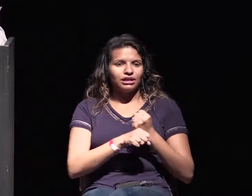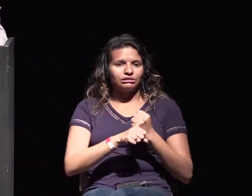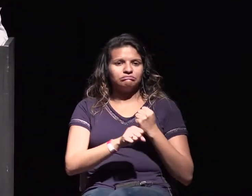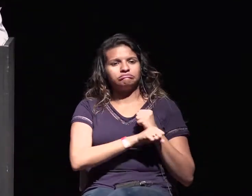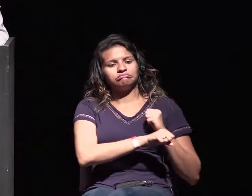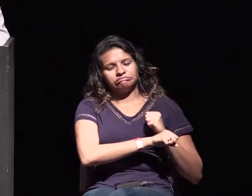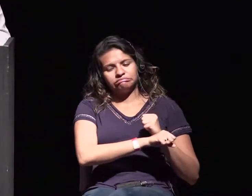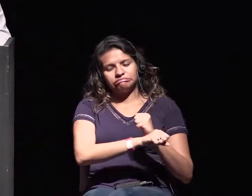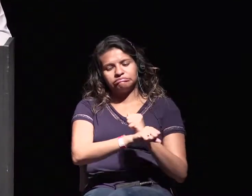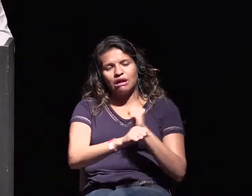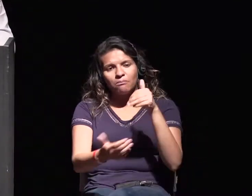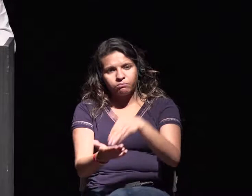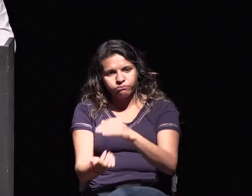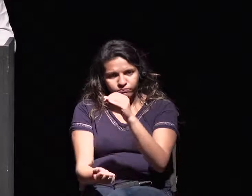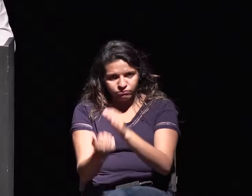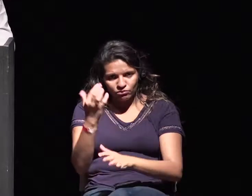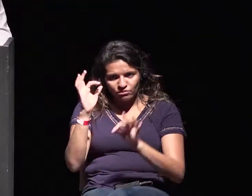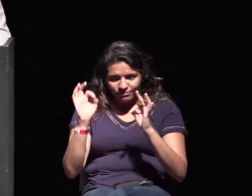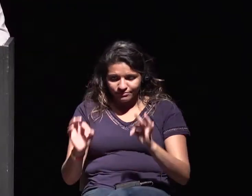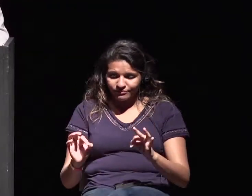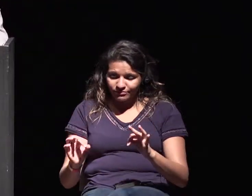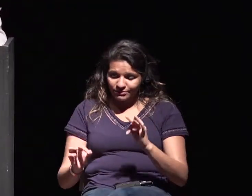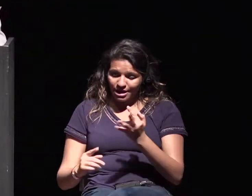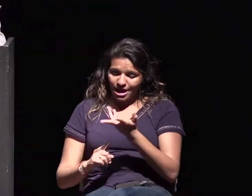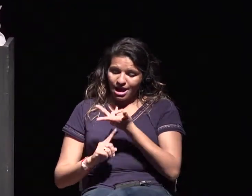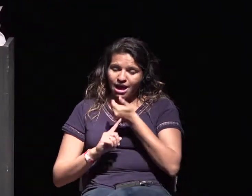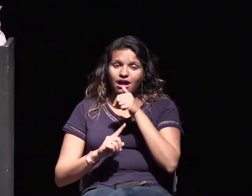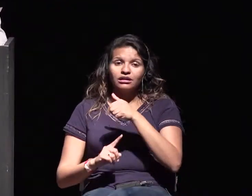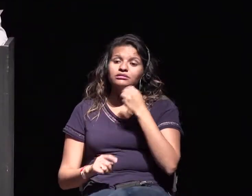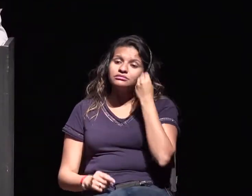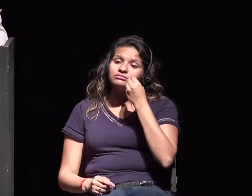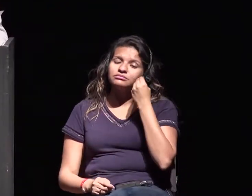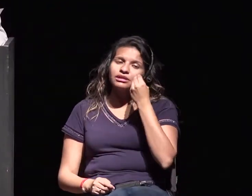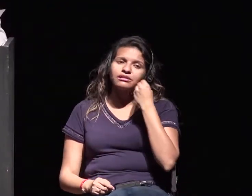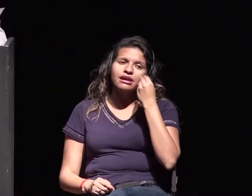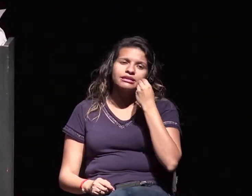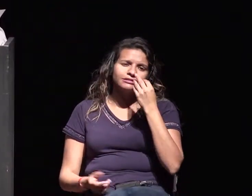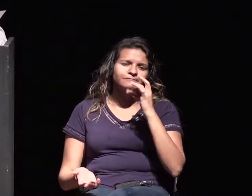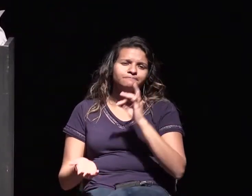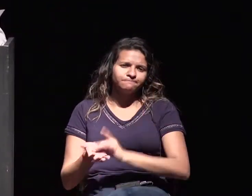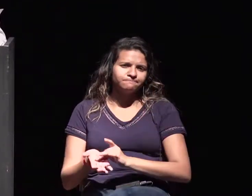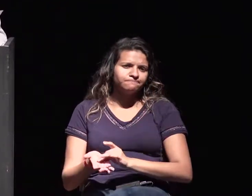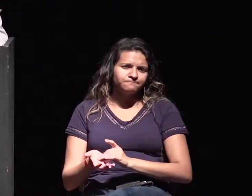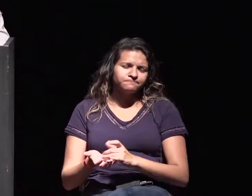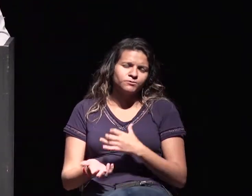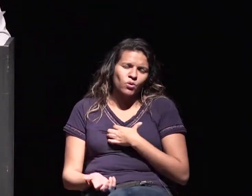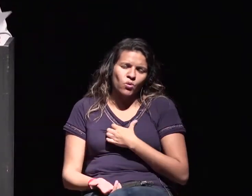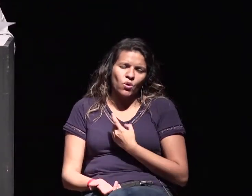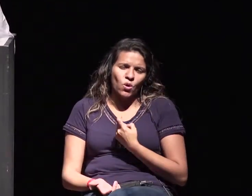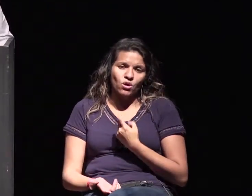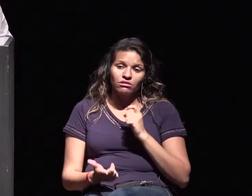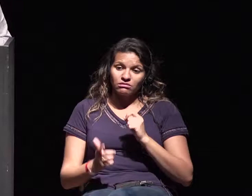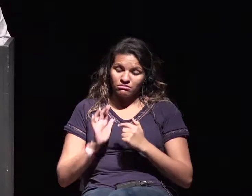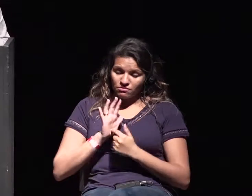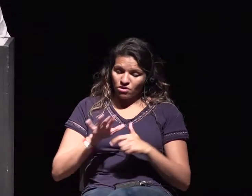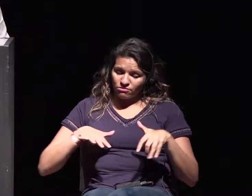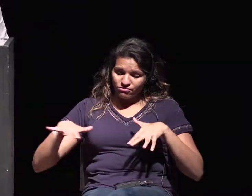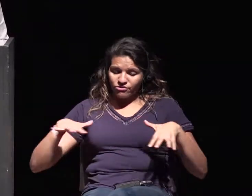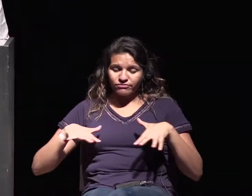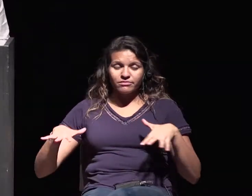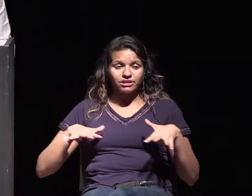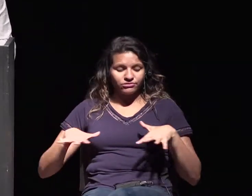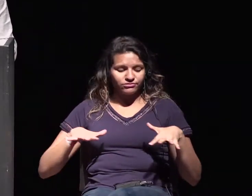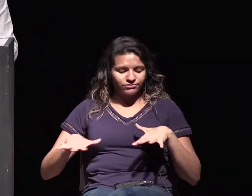more offers us the unique experience of an exhibition of movement in all its exploded form and comprehensions.